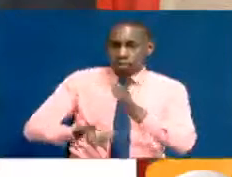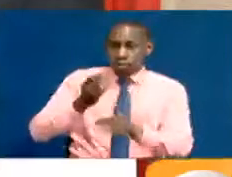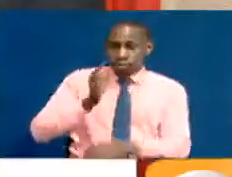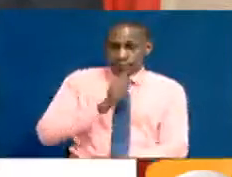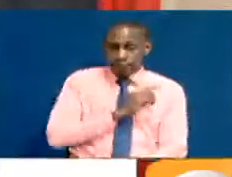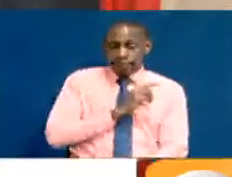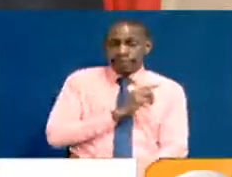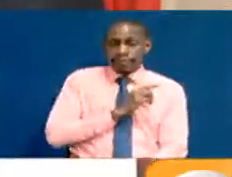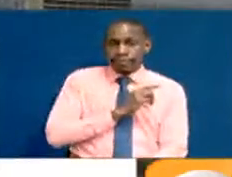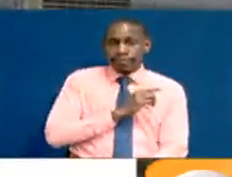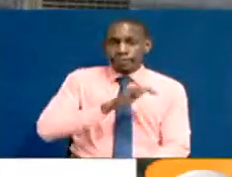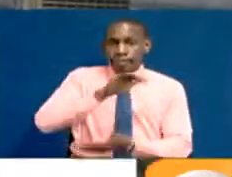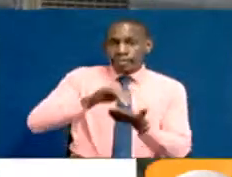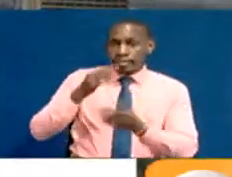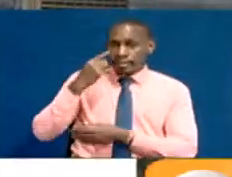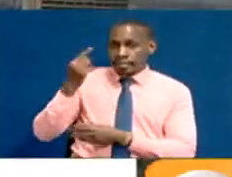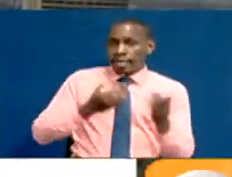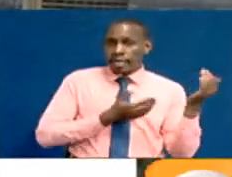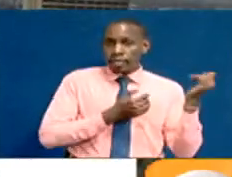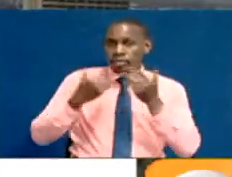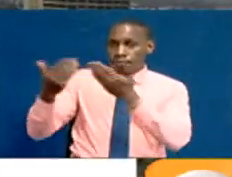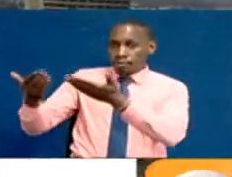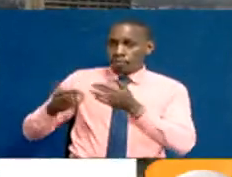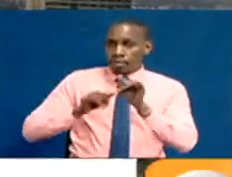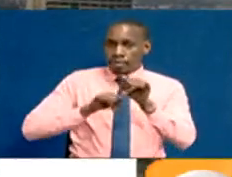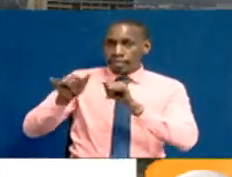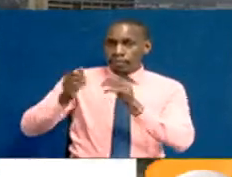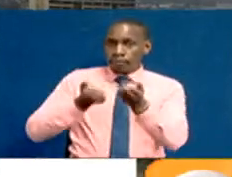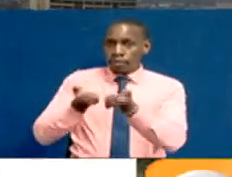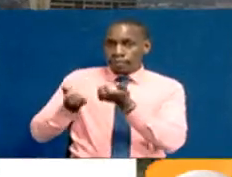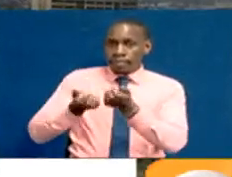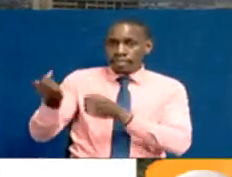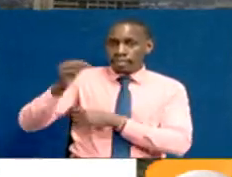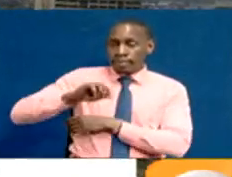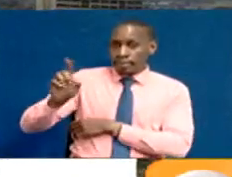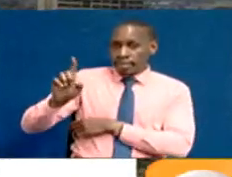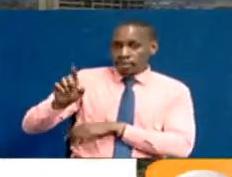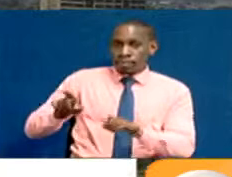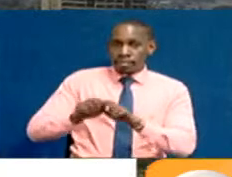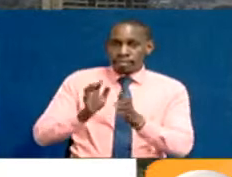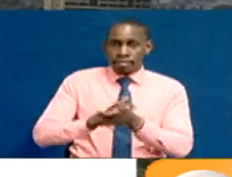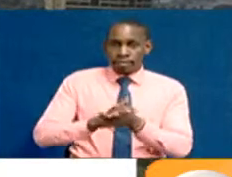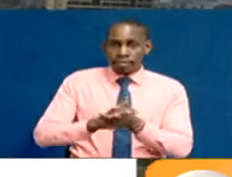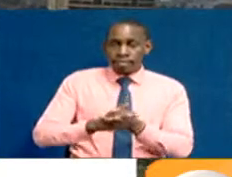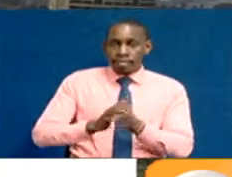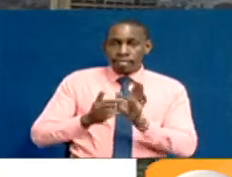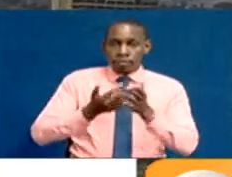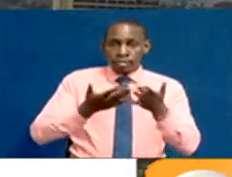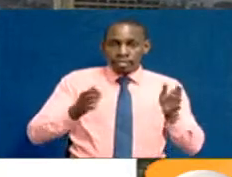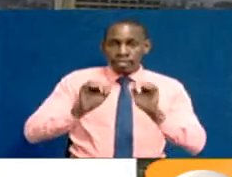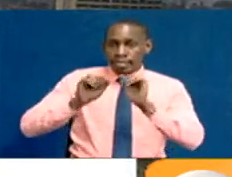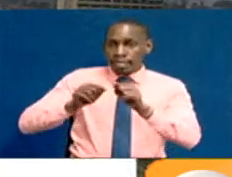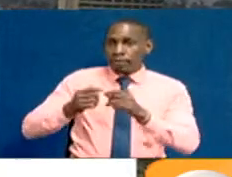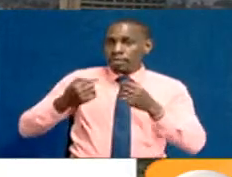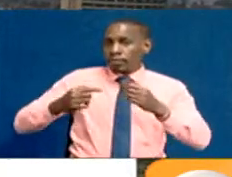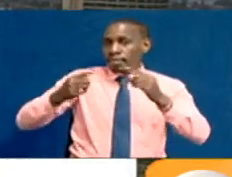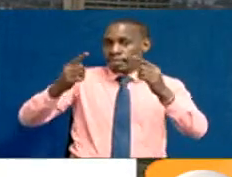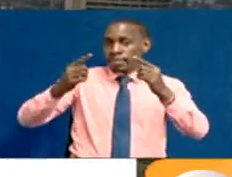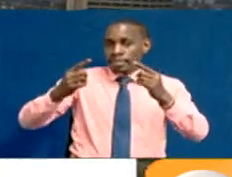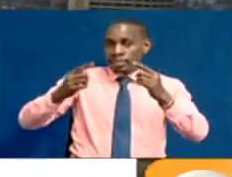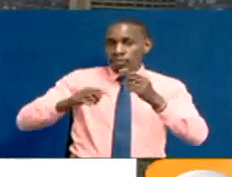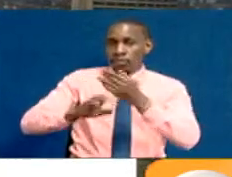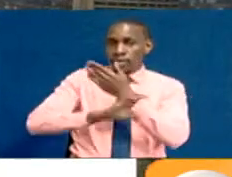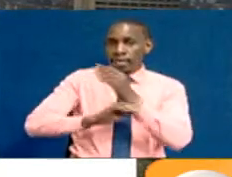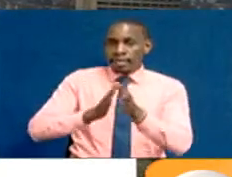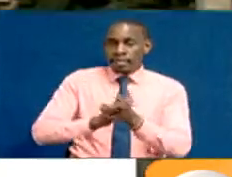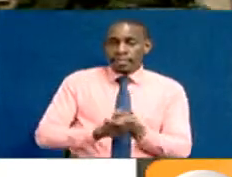unveiled. The center is expected to attract foreign businesses to Nairobi and spell out factors that will enable them thrive in the country